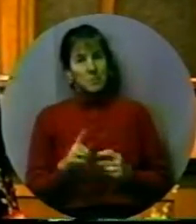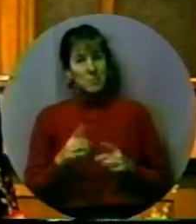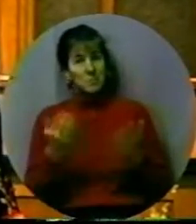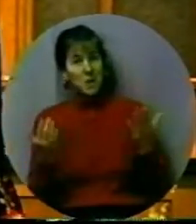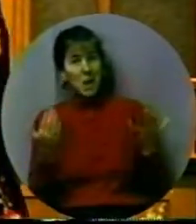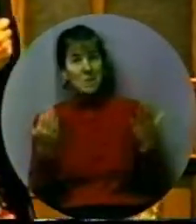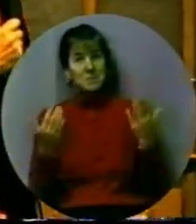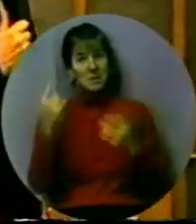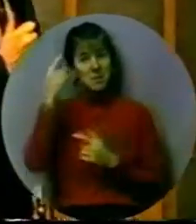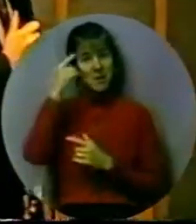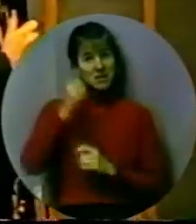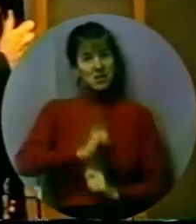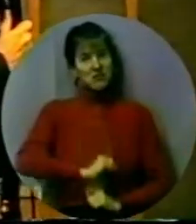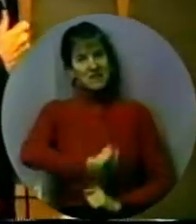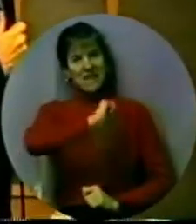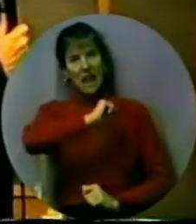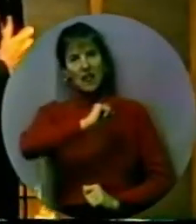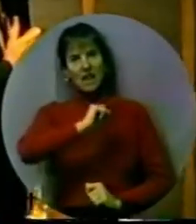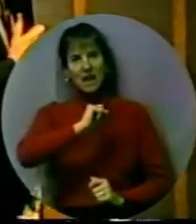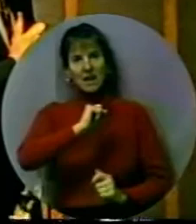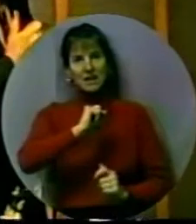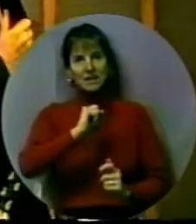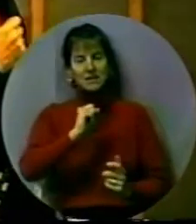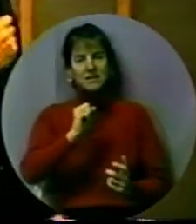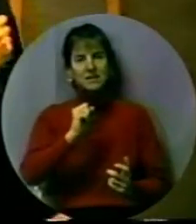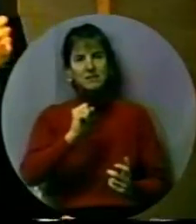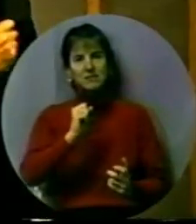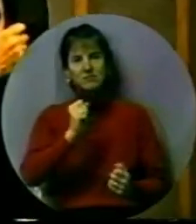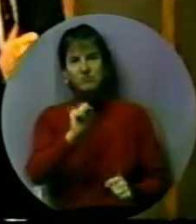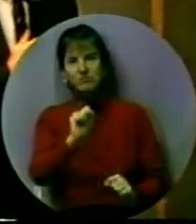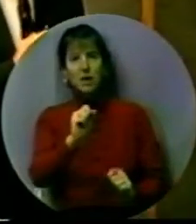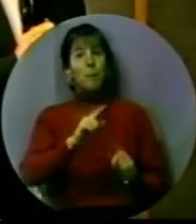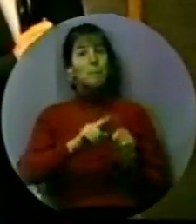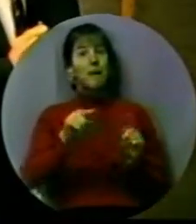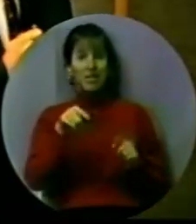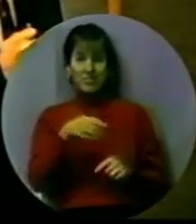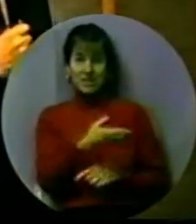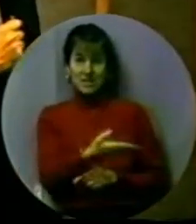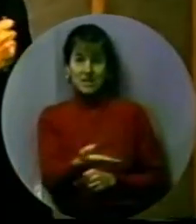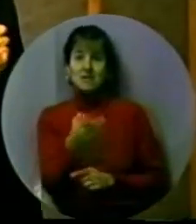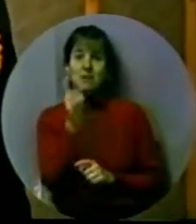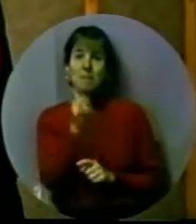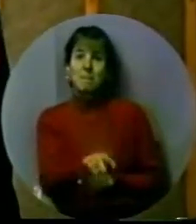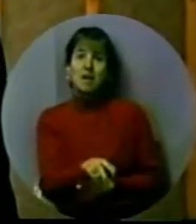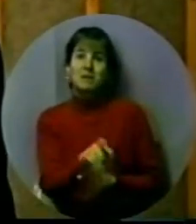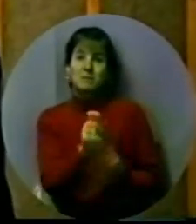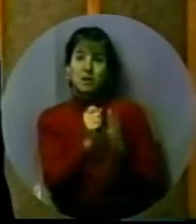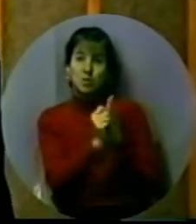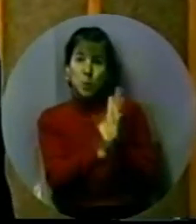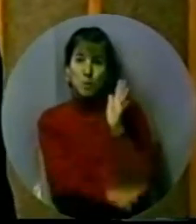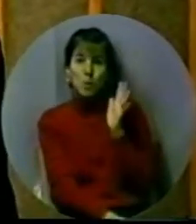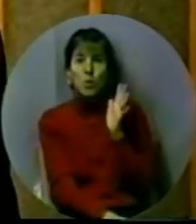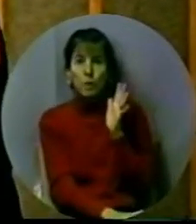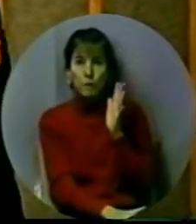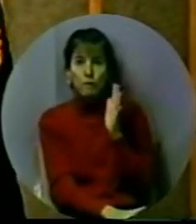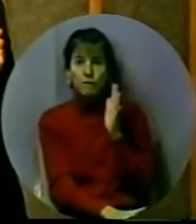And perhaps mentally retaliate. But they must be removed.